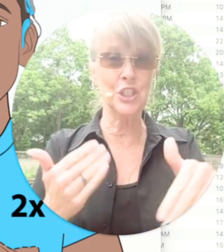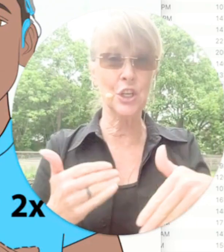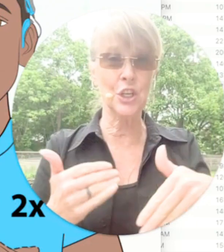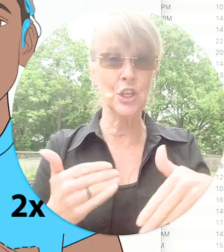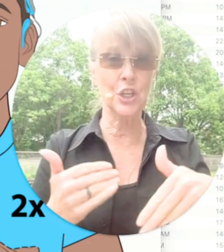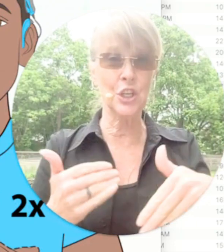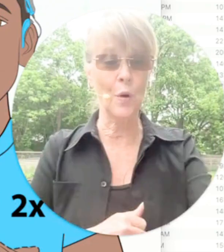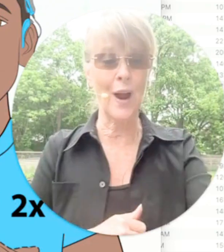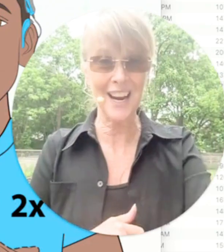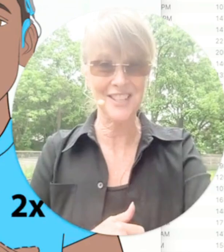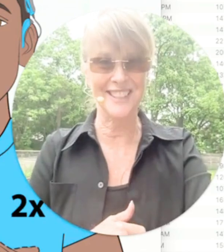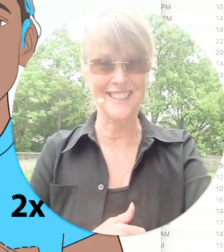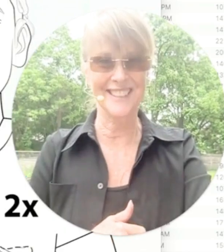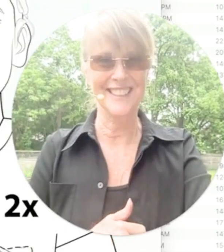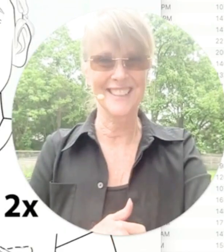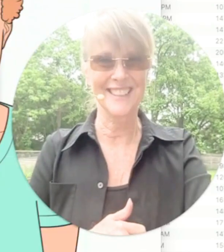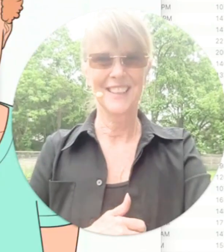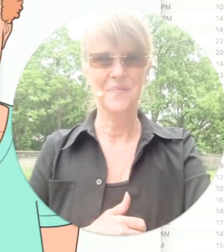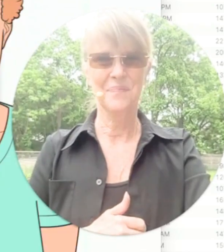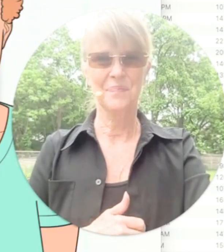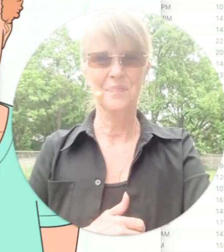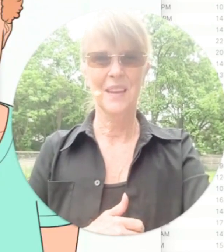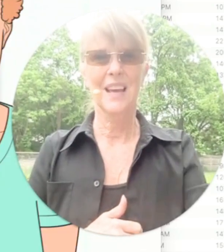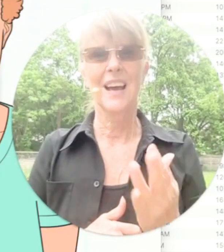just showing more action.